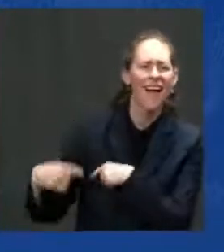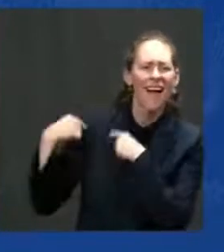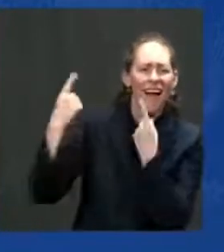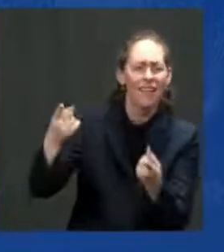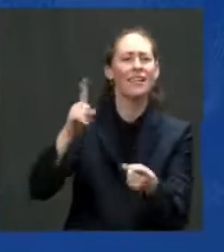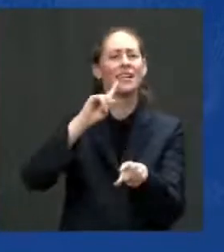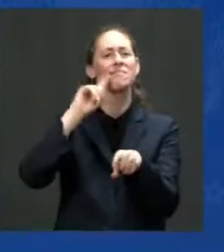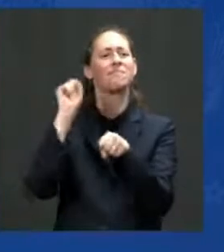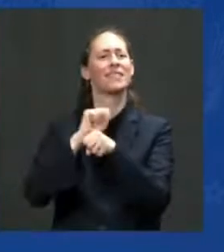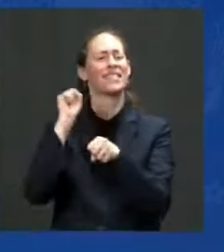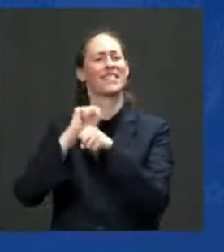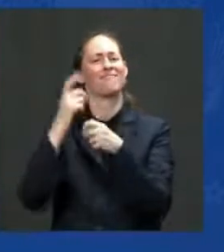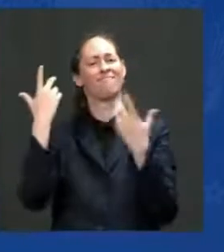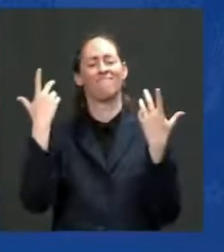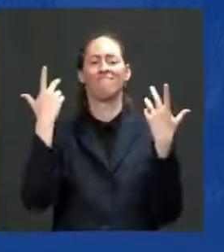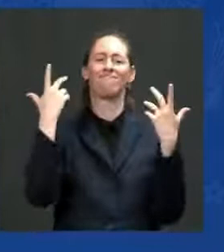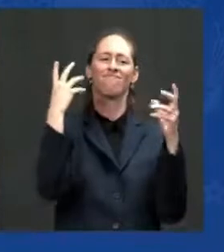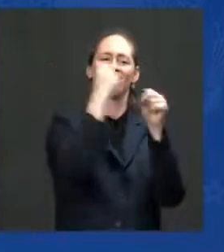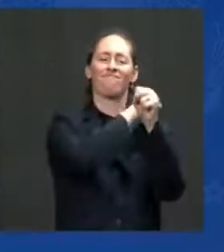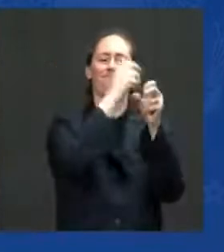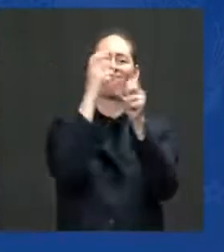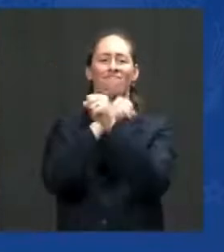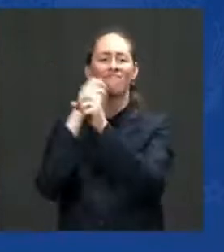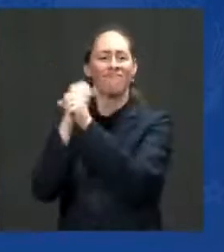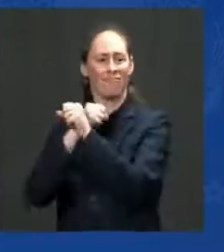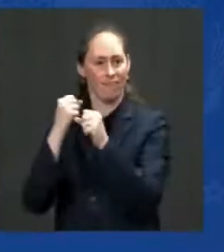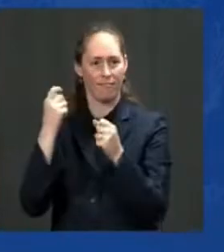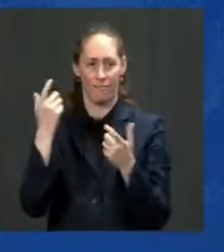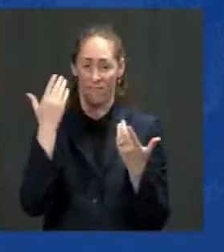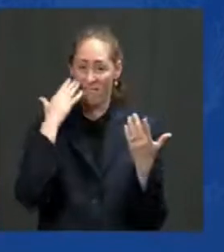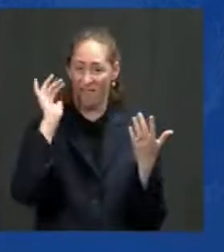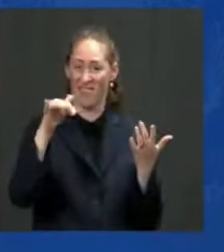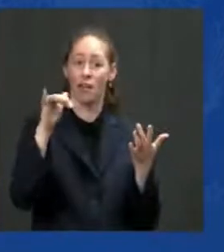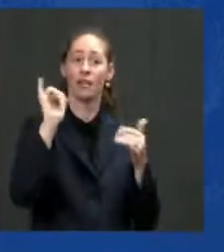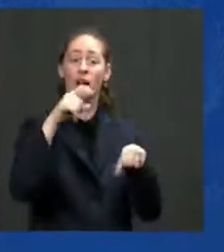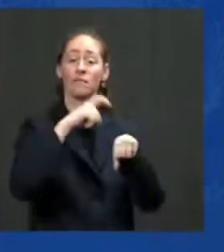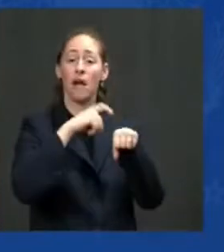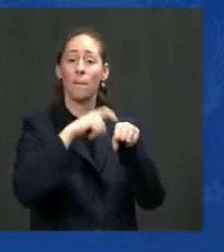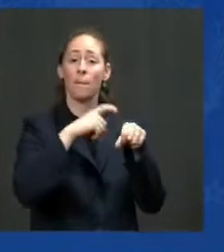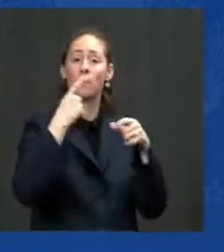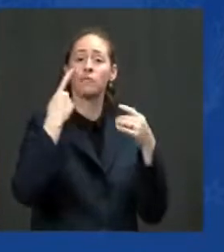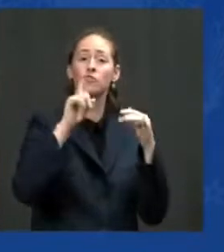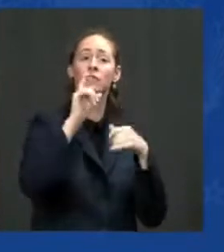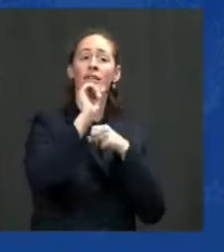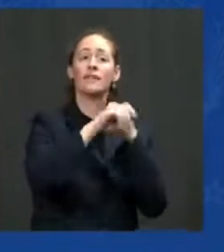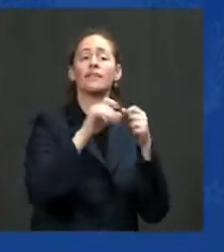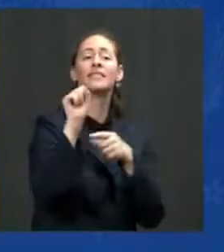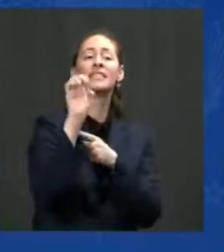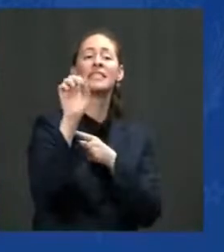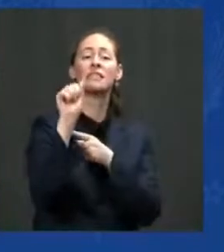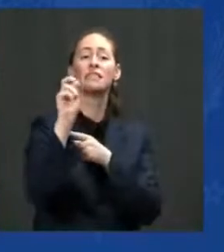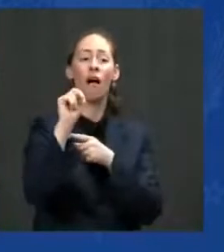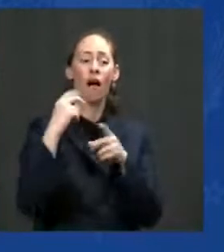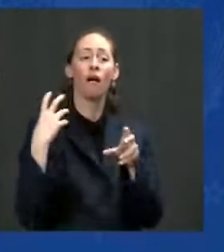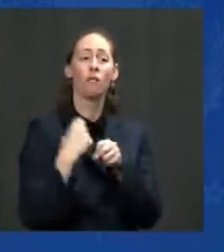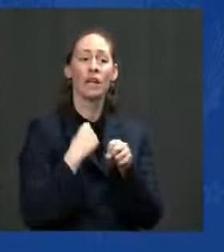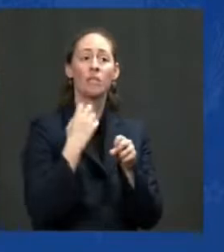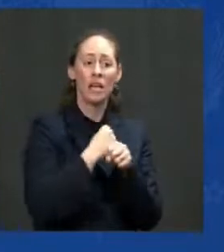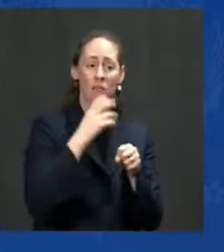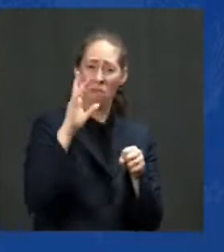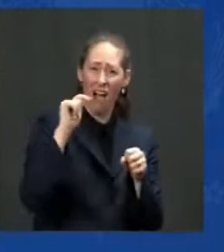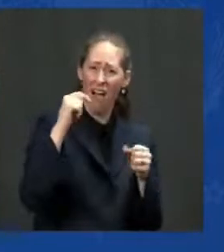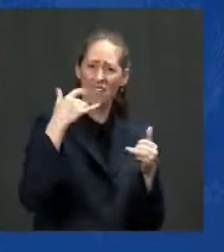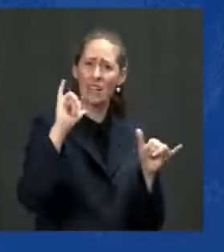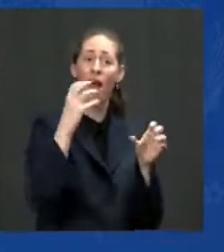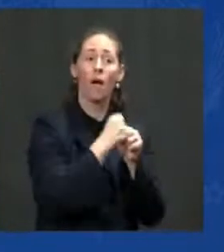way through the season, they found themselves in the middle of the pack. 7 wins and 5 losses. But this is a team that didn't